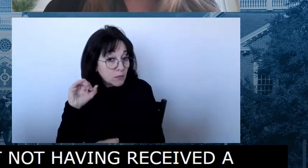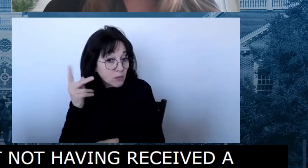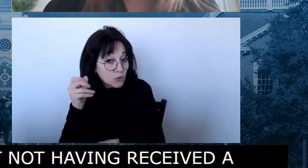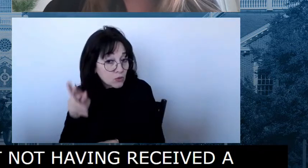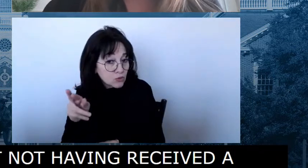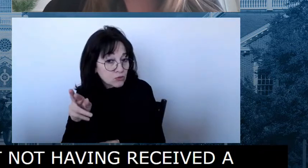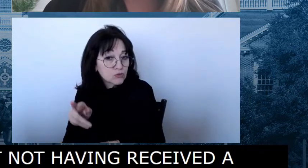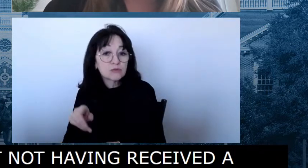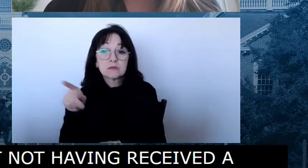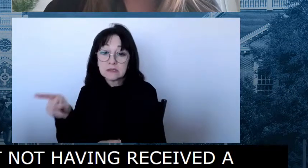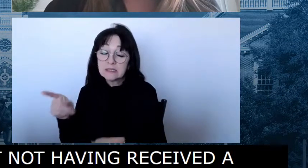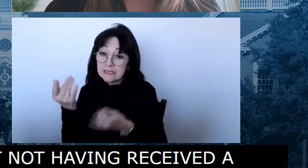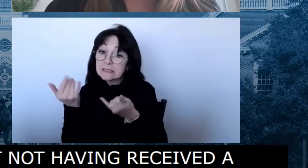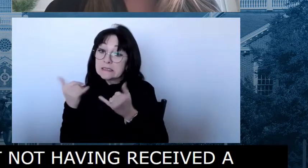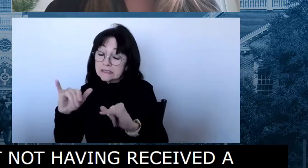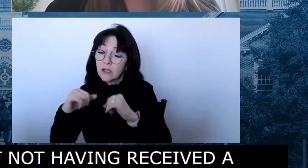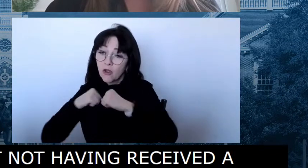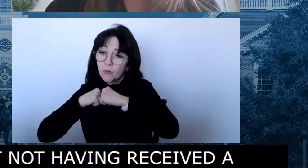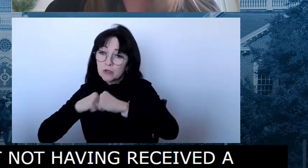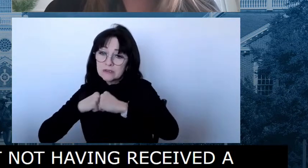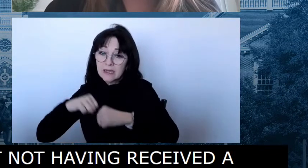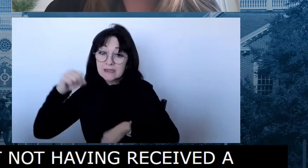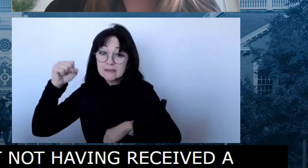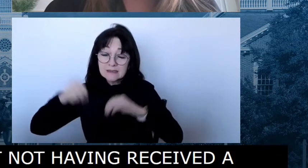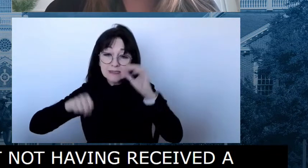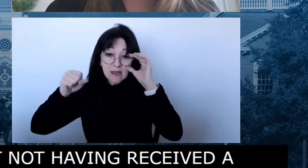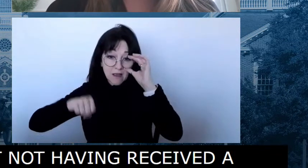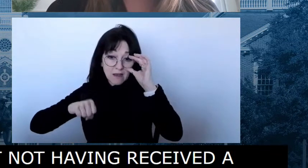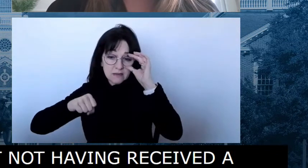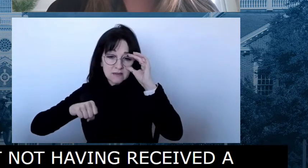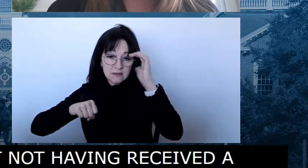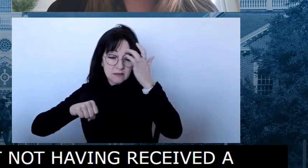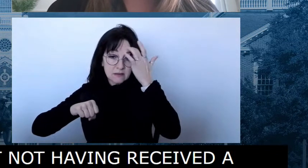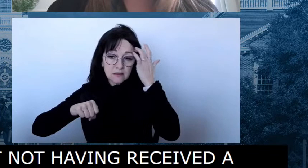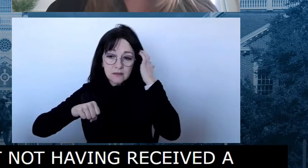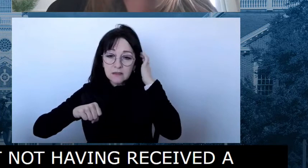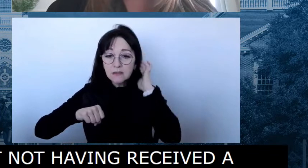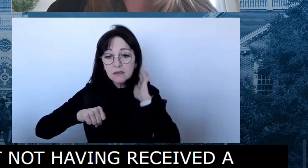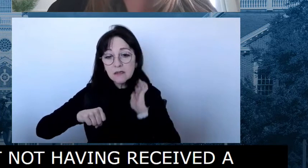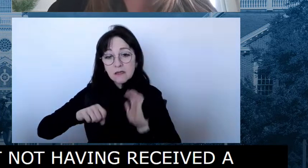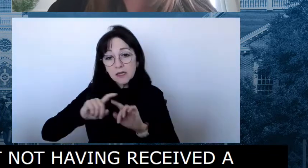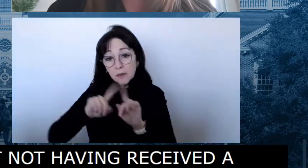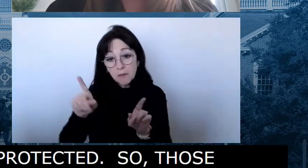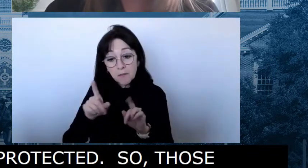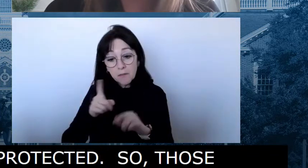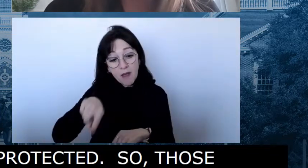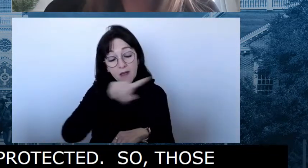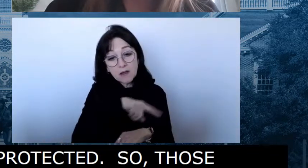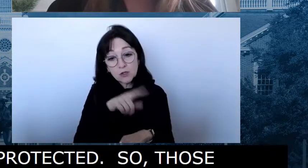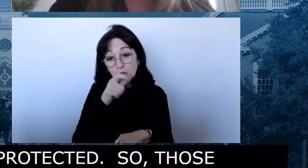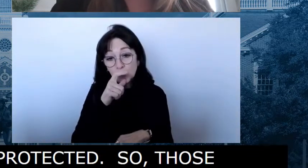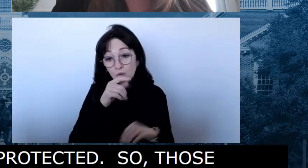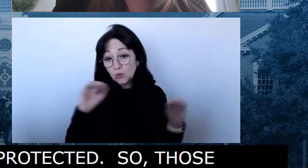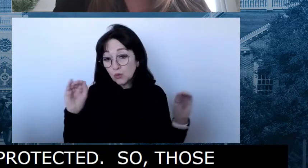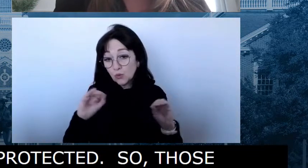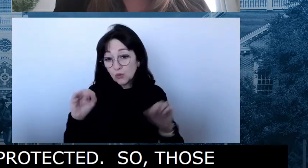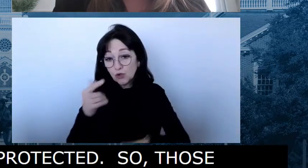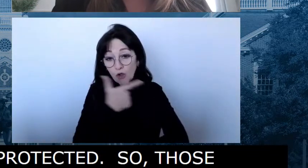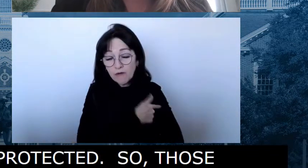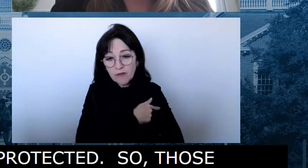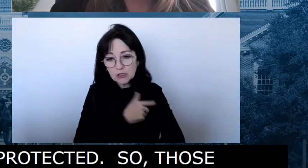were also still protected. So those unvaccinated were three times more likely